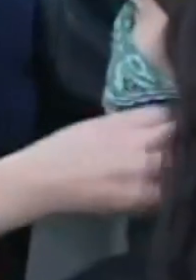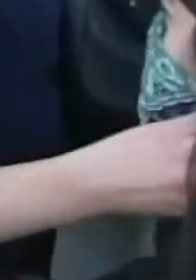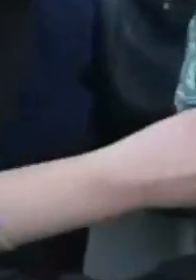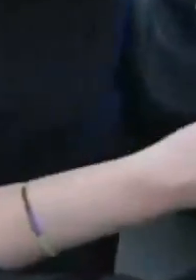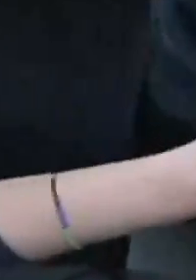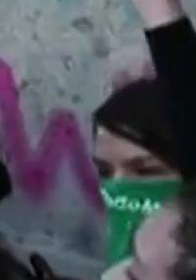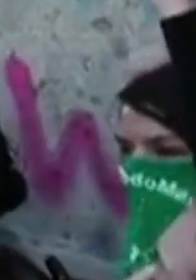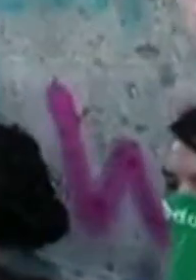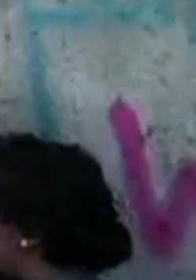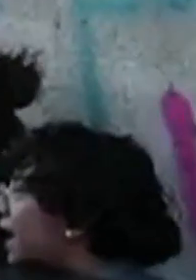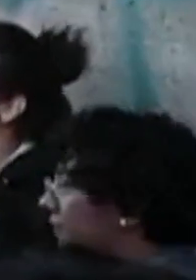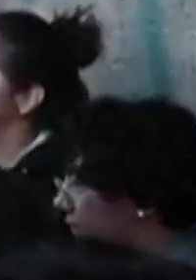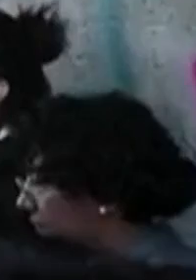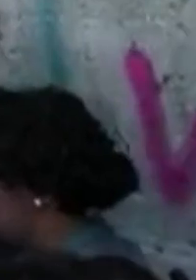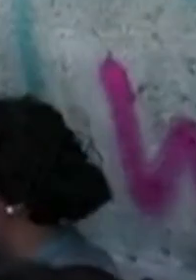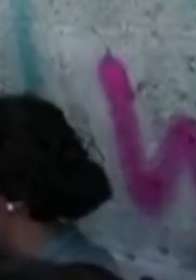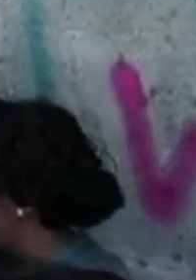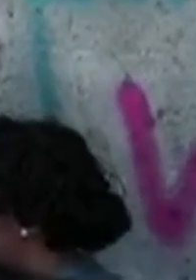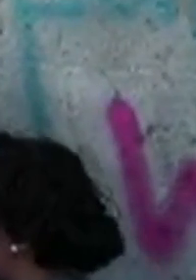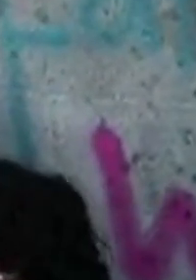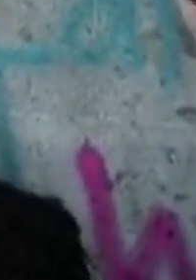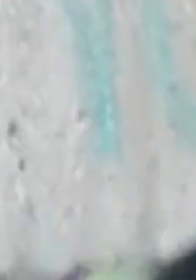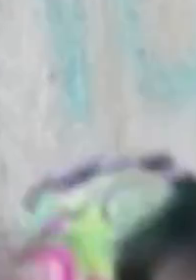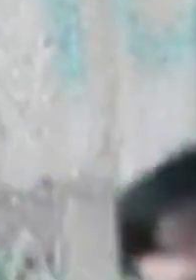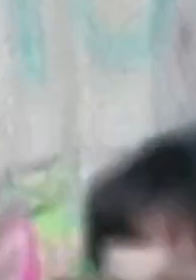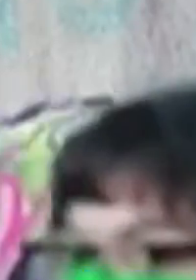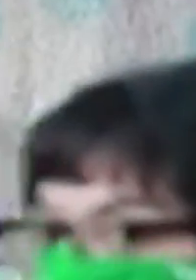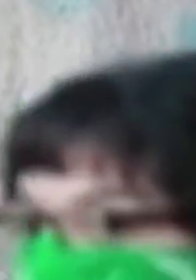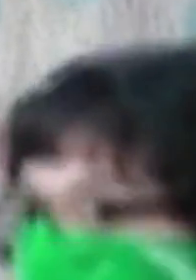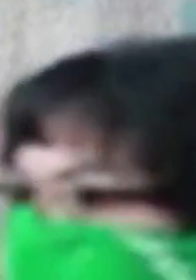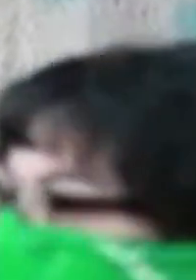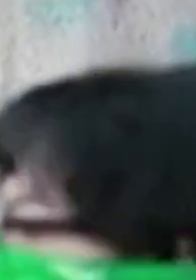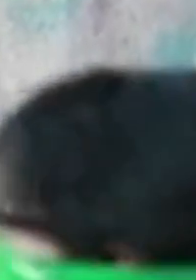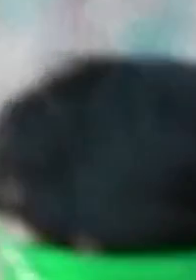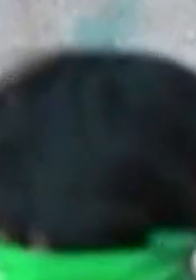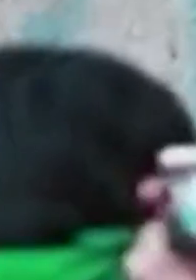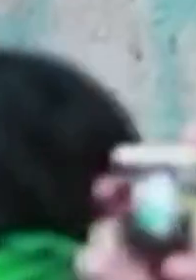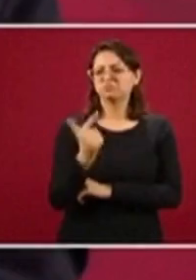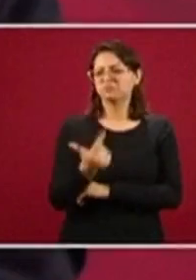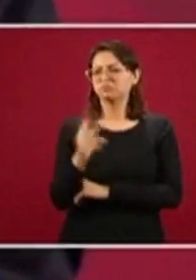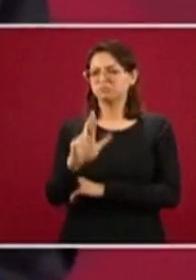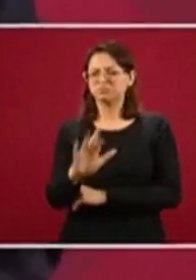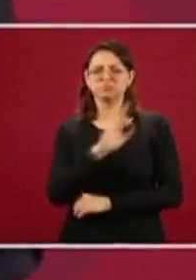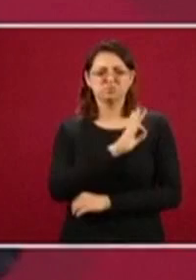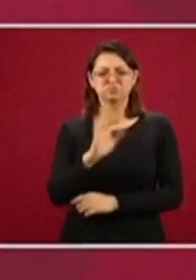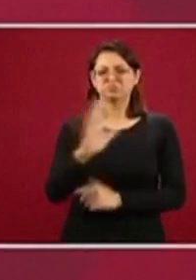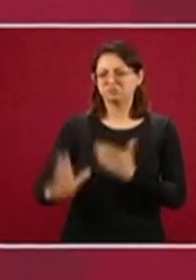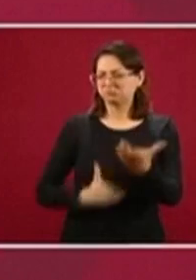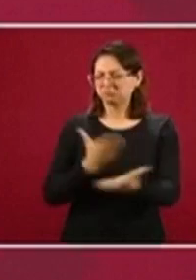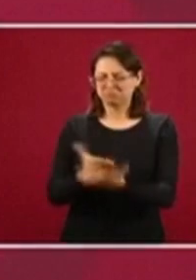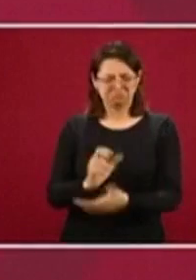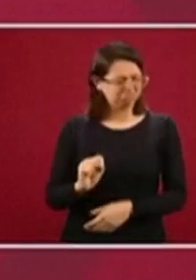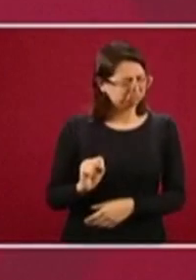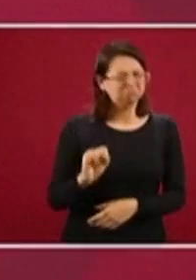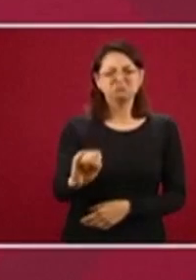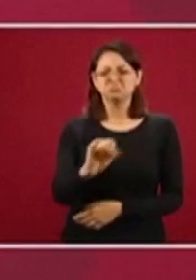rallied onto the streets. They accuse the government of inaction in the face of mounting femicide deaths. I am